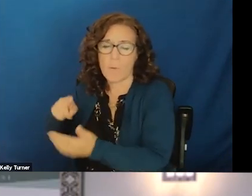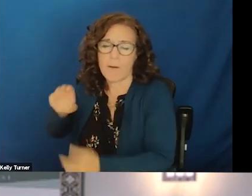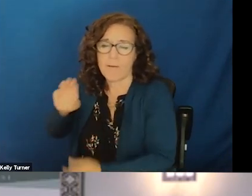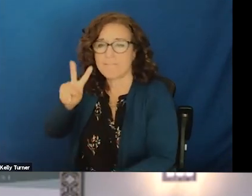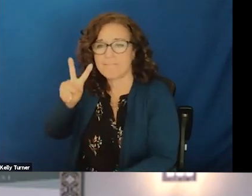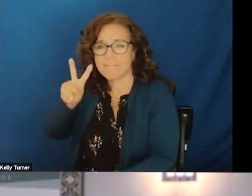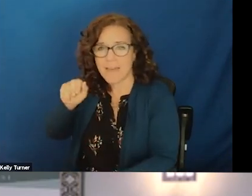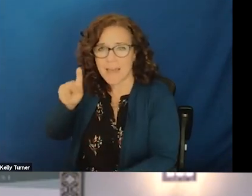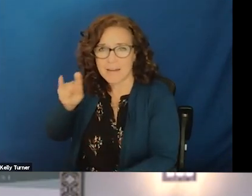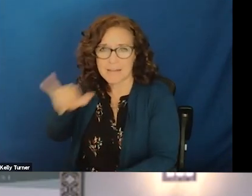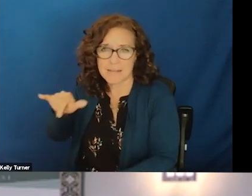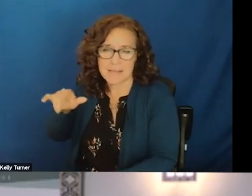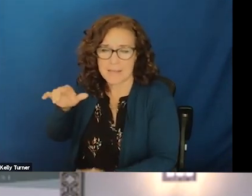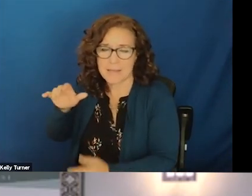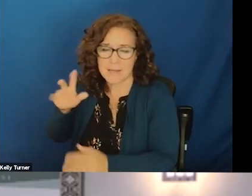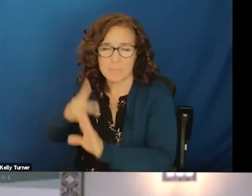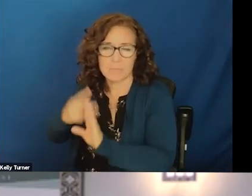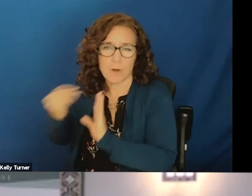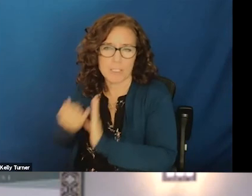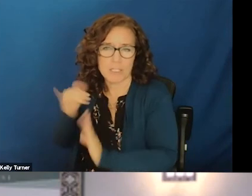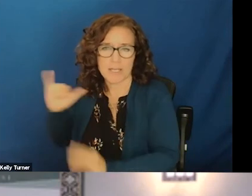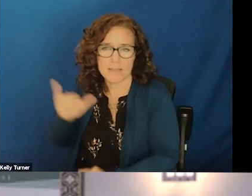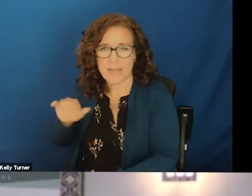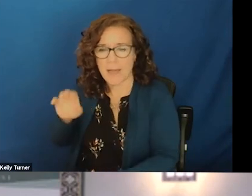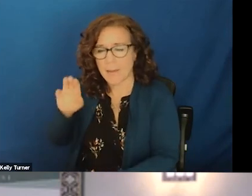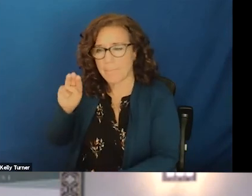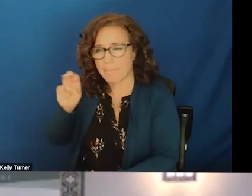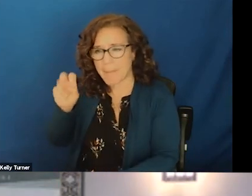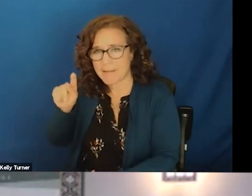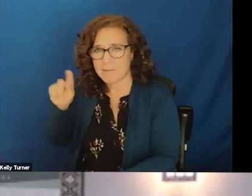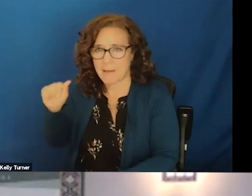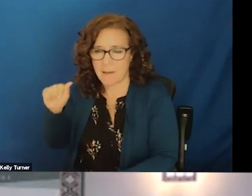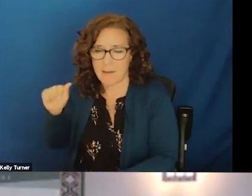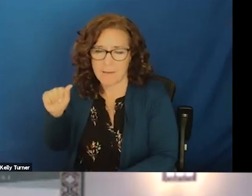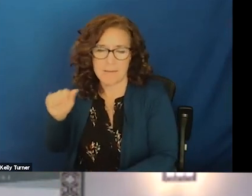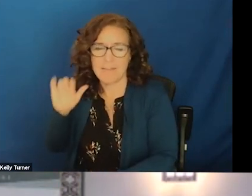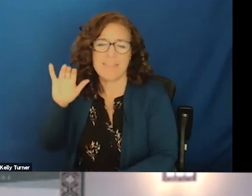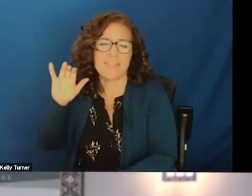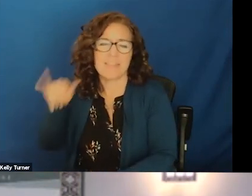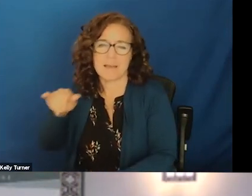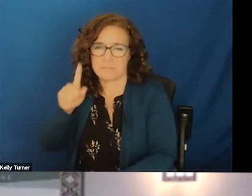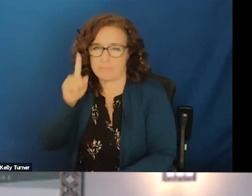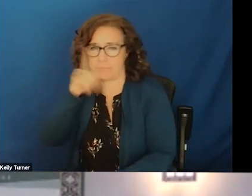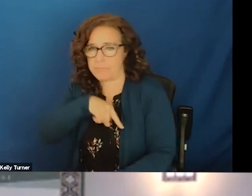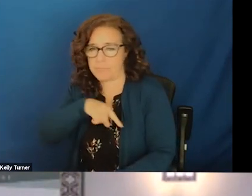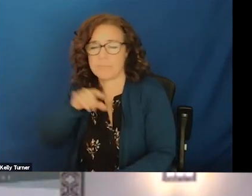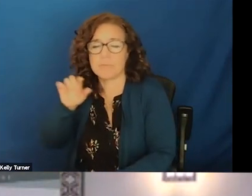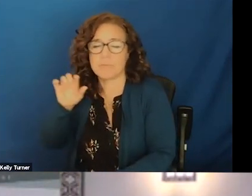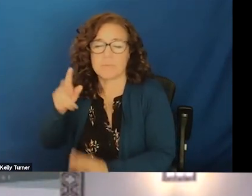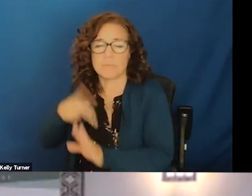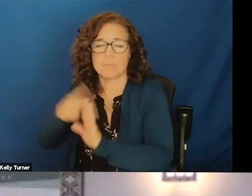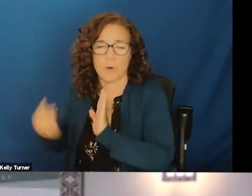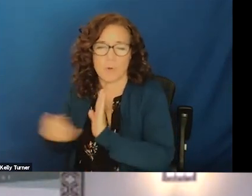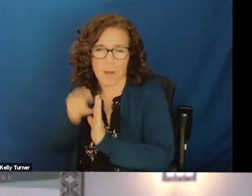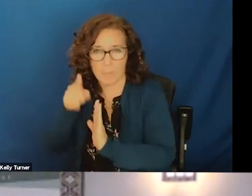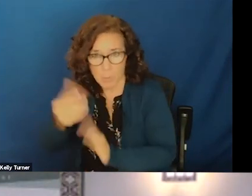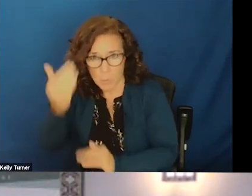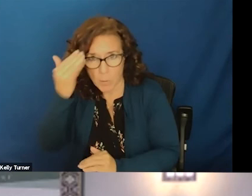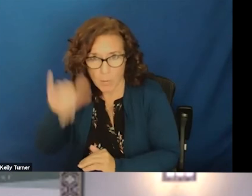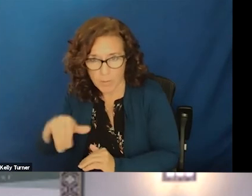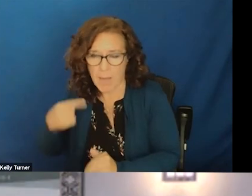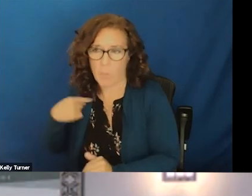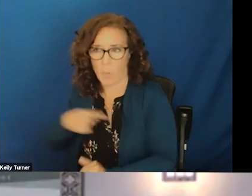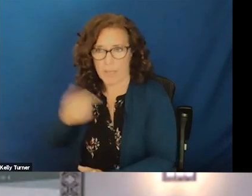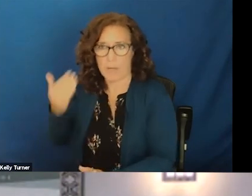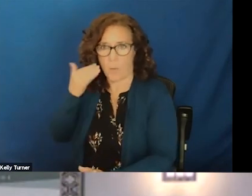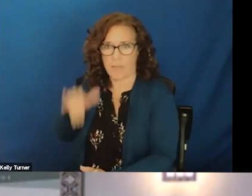Meta's a boondoggle. You know it, we all know it. It is a horrible disservice to those students, the most needy of